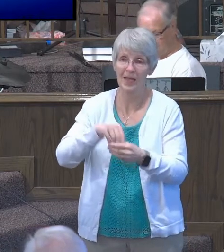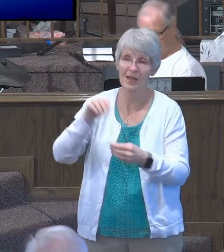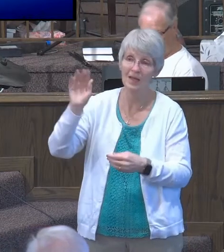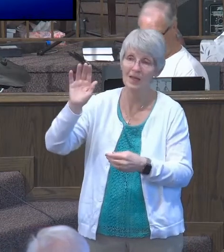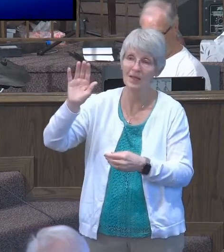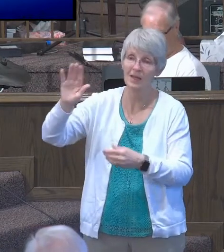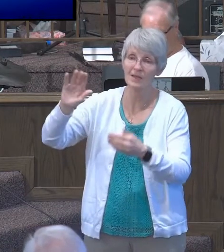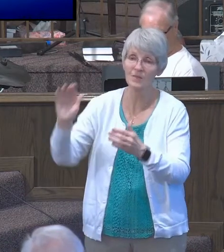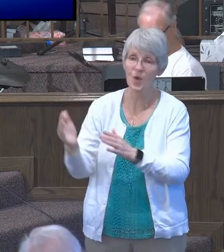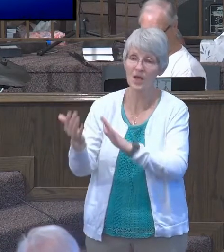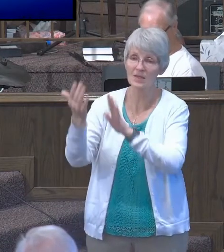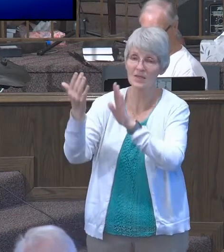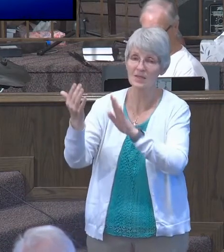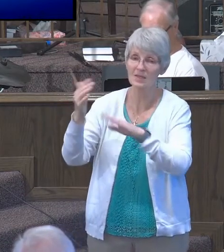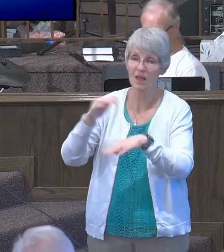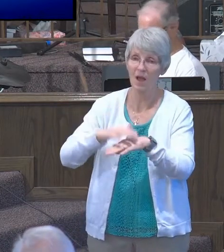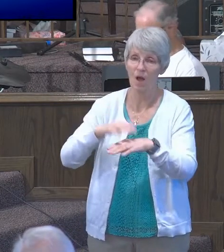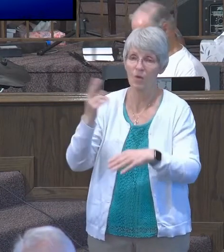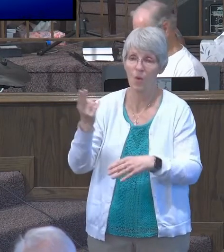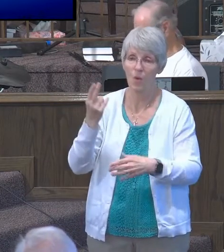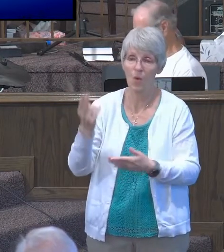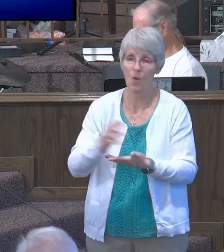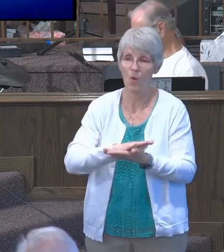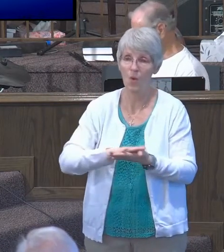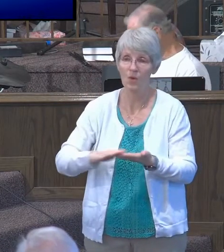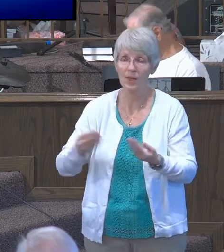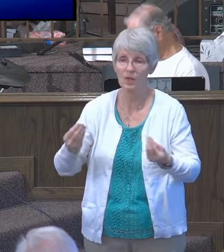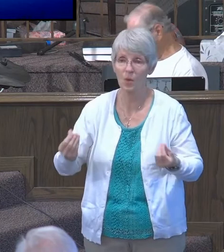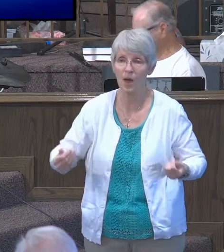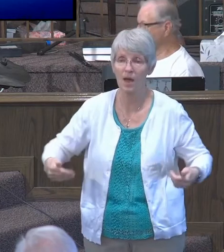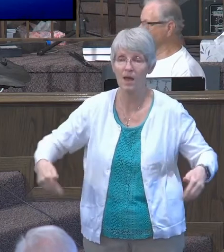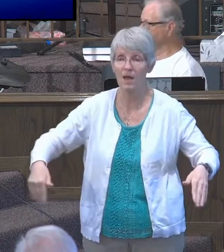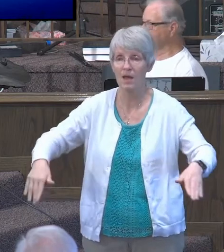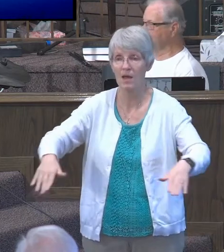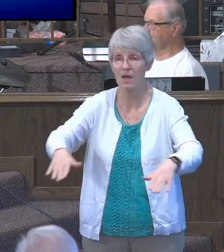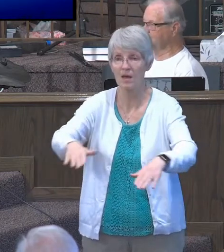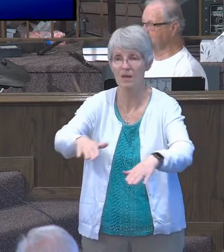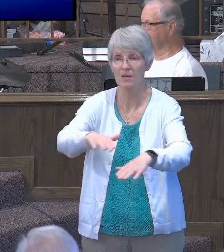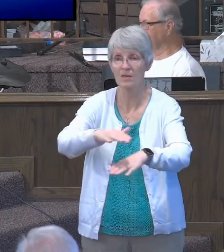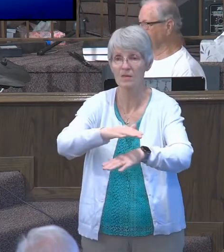On holy ground.